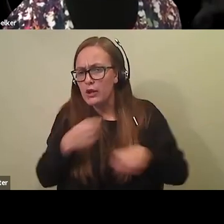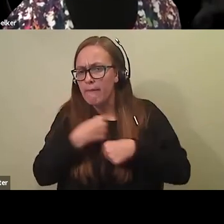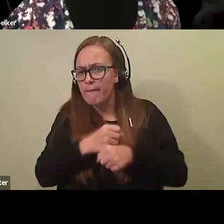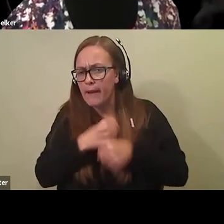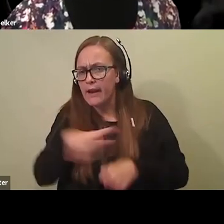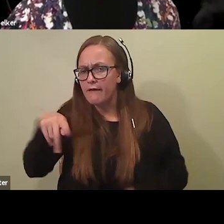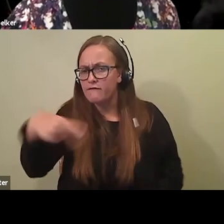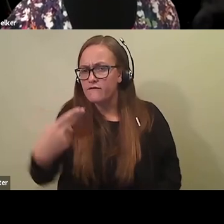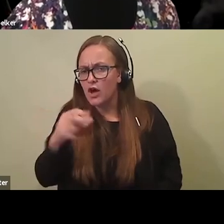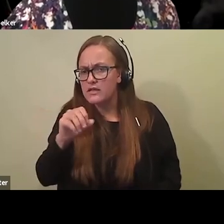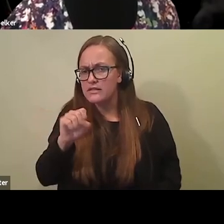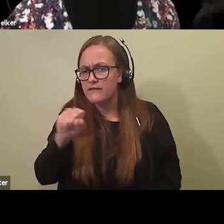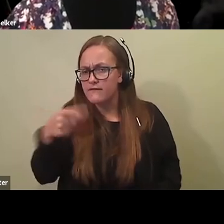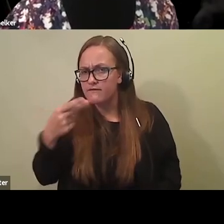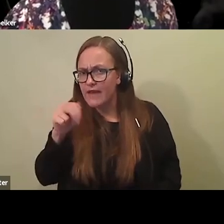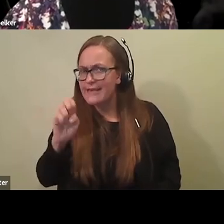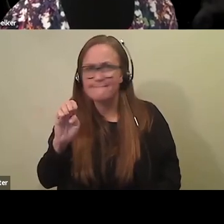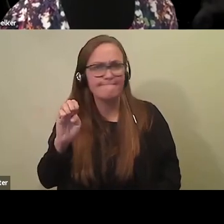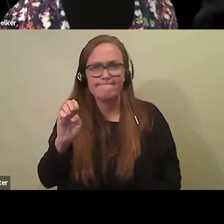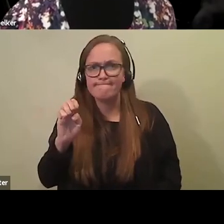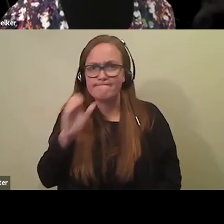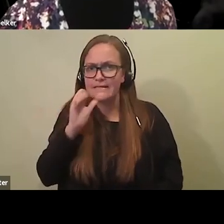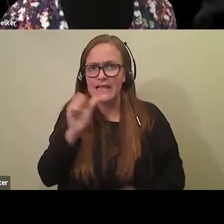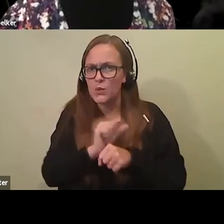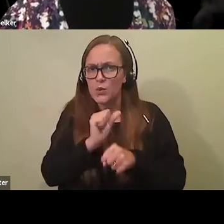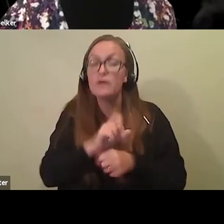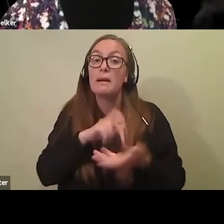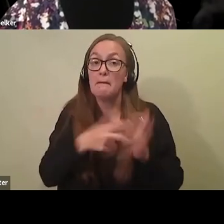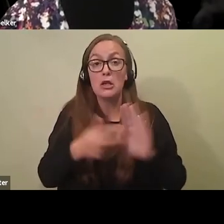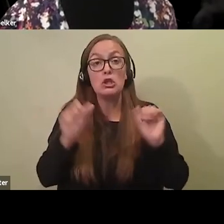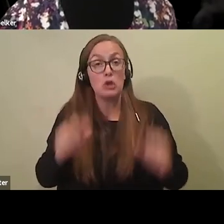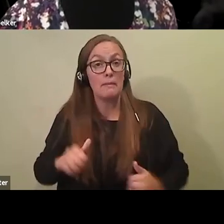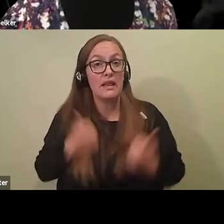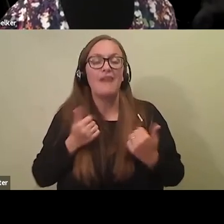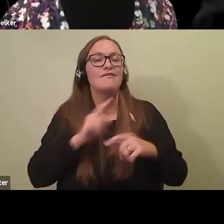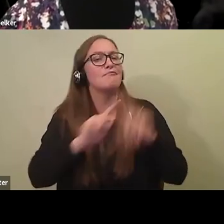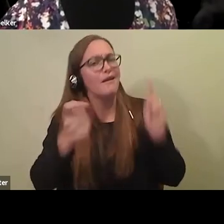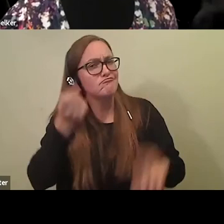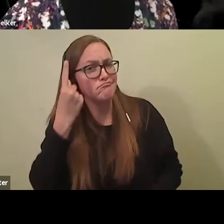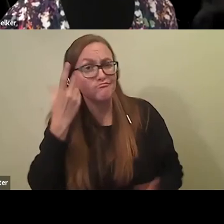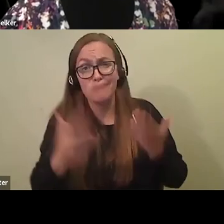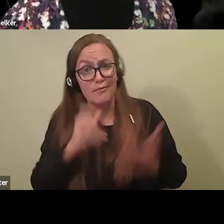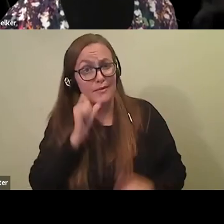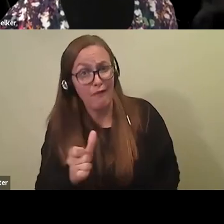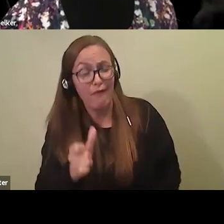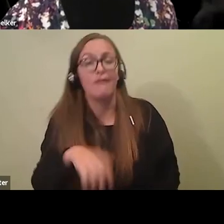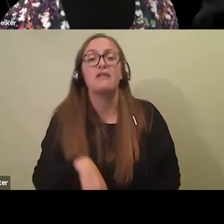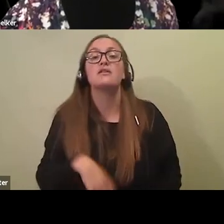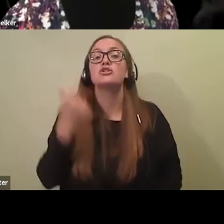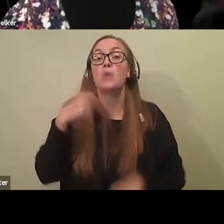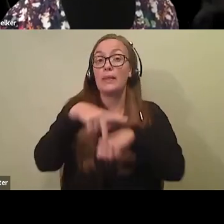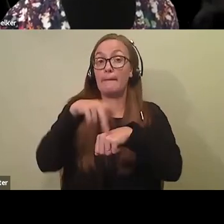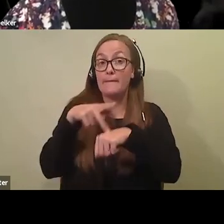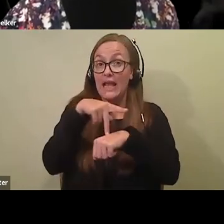think they would work, and so therefore it could be life. Of course, there could be some big caveats about that. So for exoplanets, we're looking at the atmospheres. Now, how